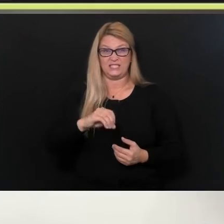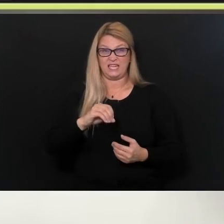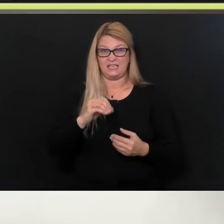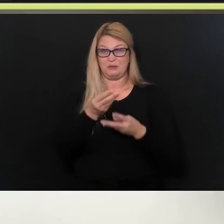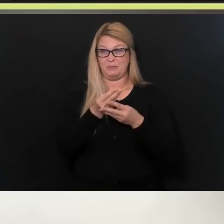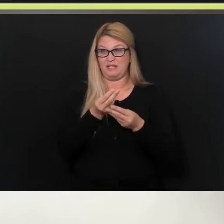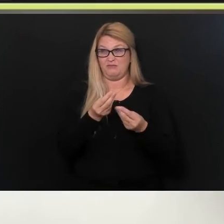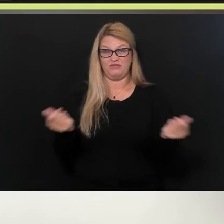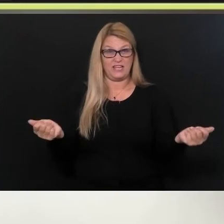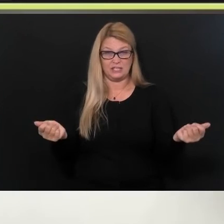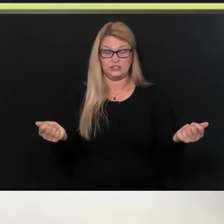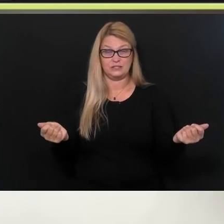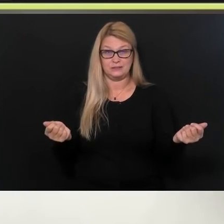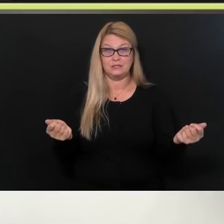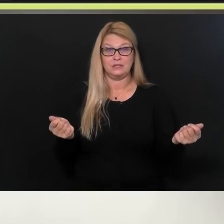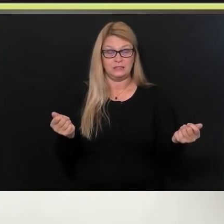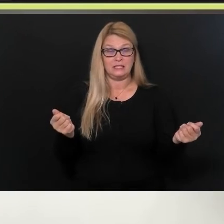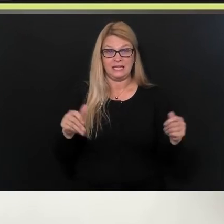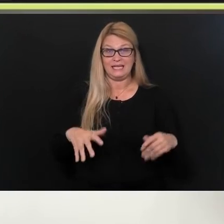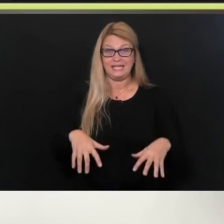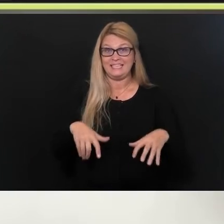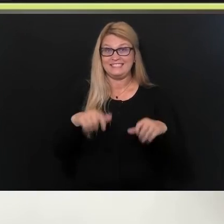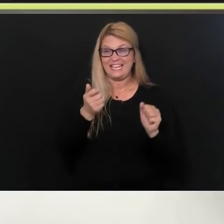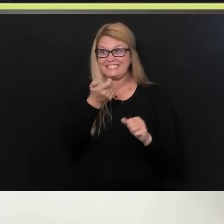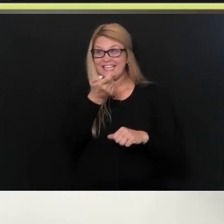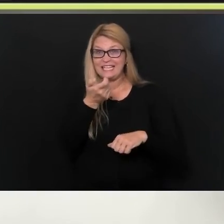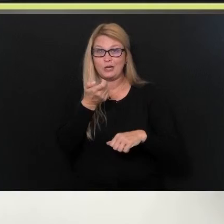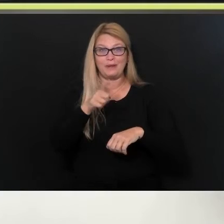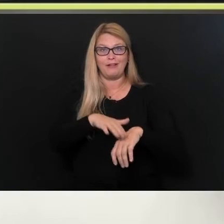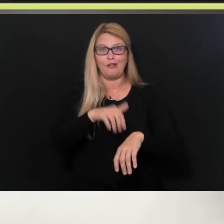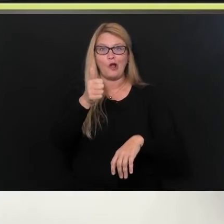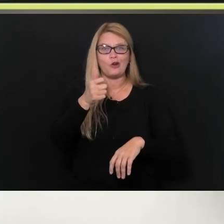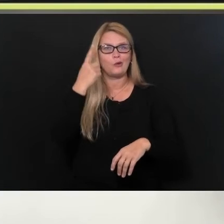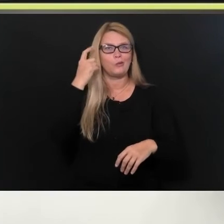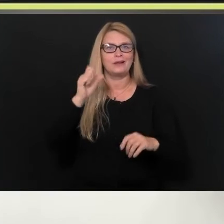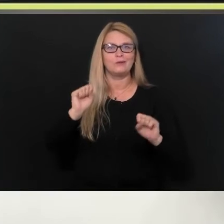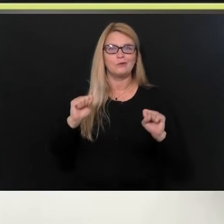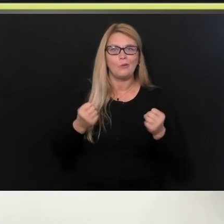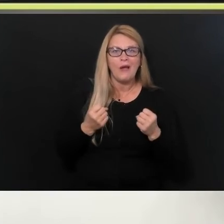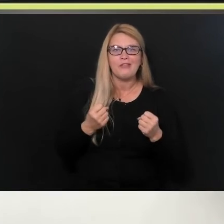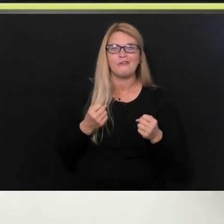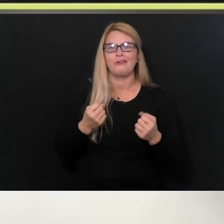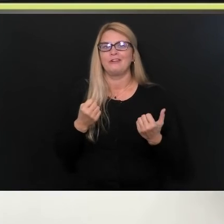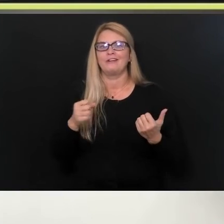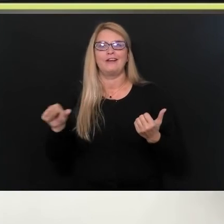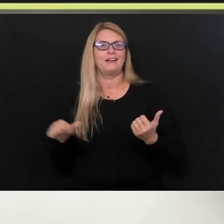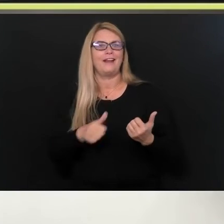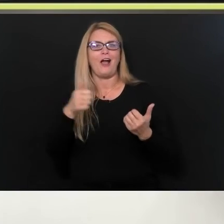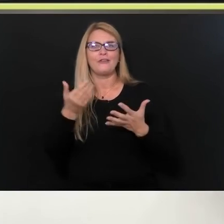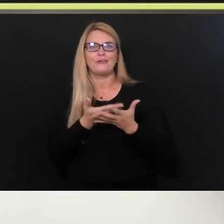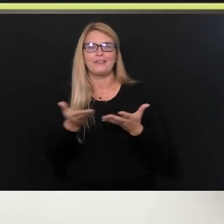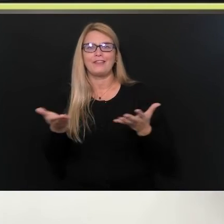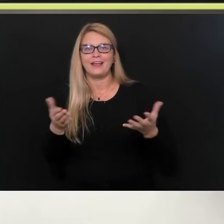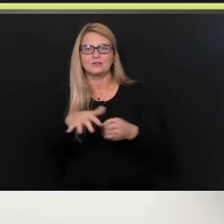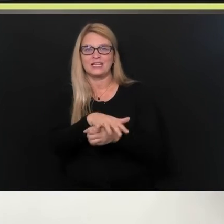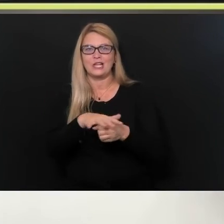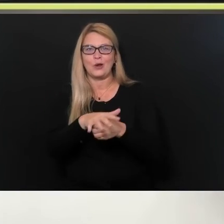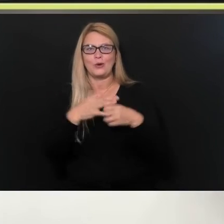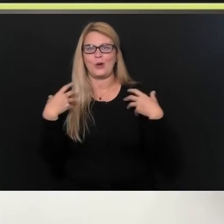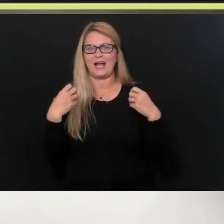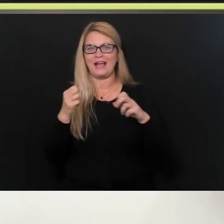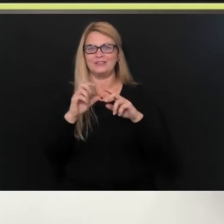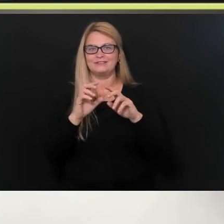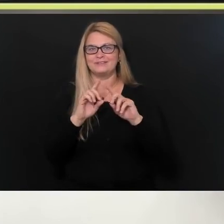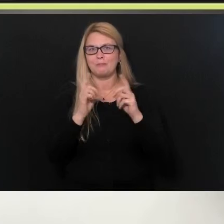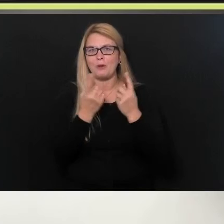of doses. It takes a little bit longer when you have weather issues and other factors of local health departments